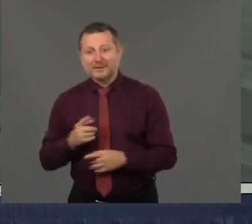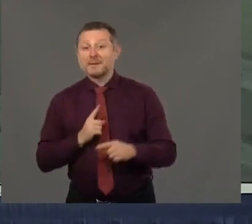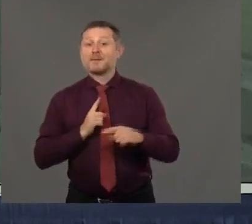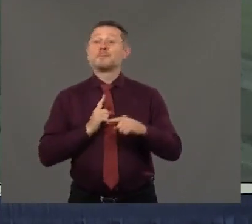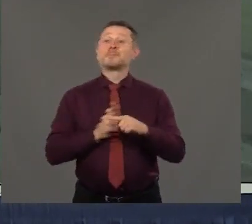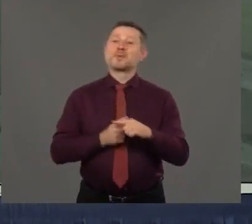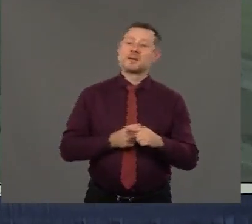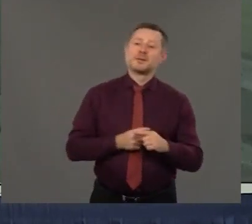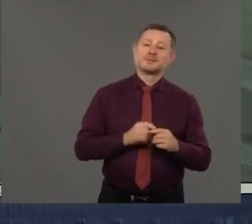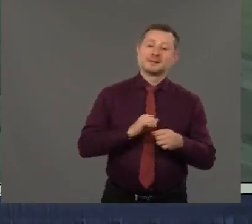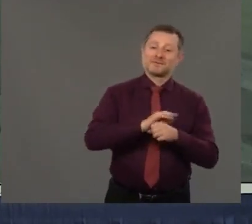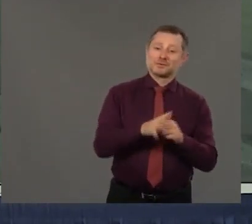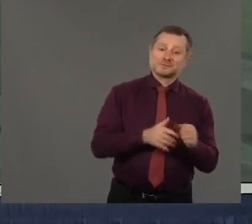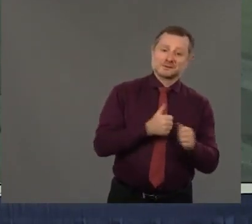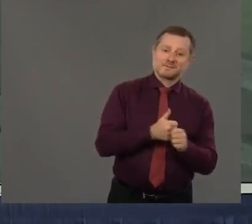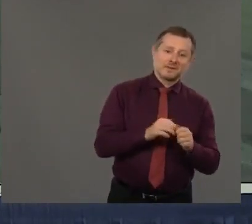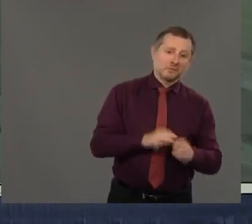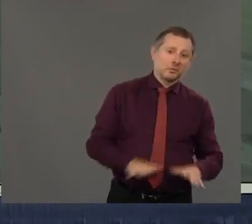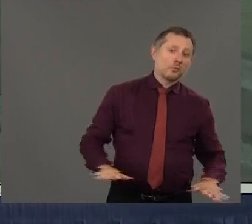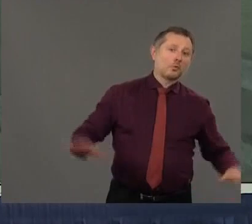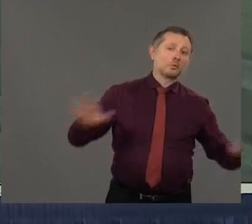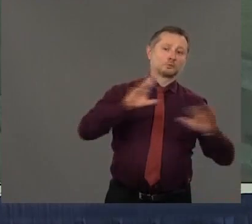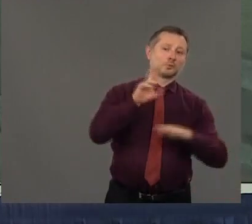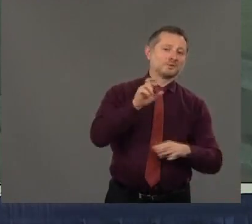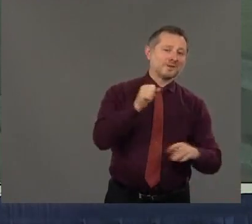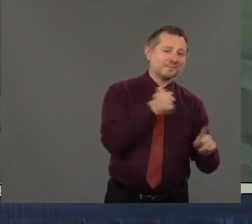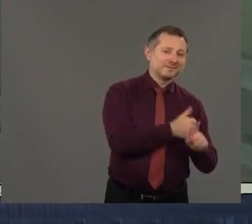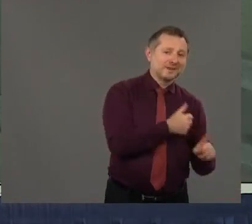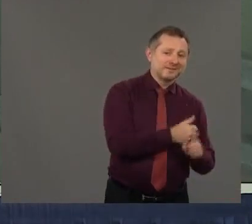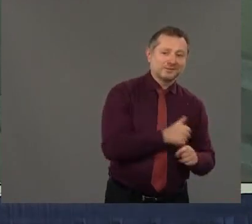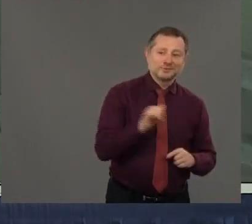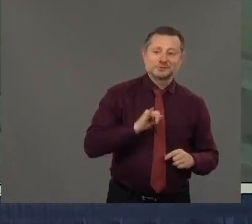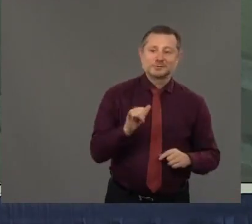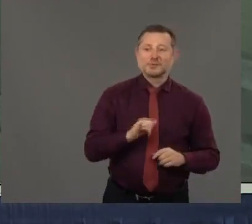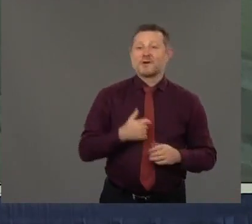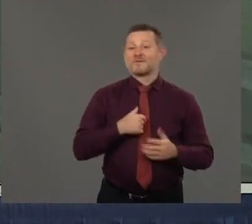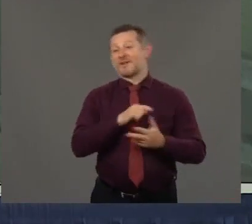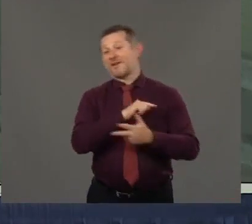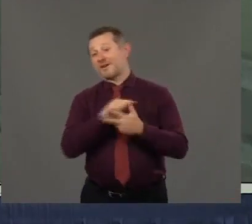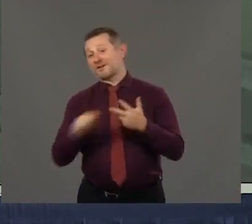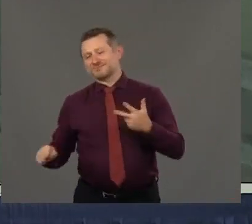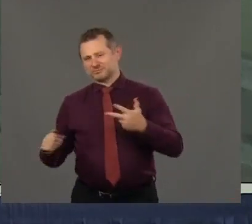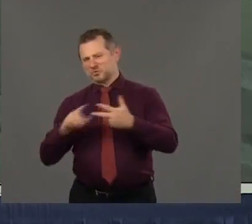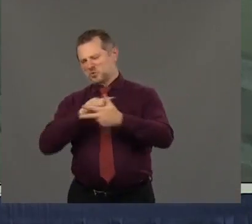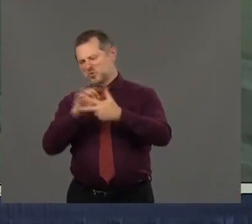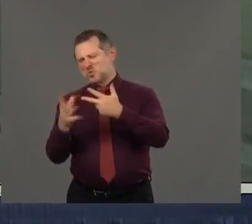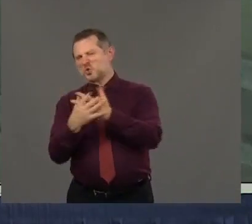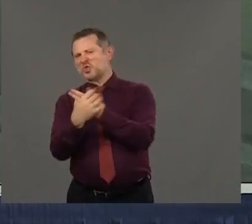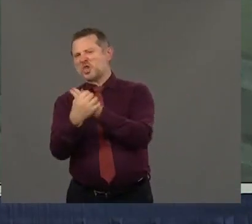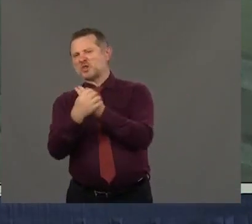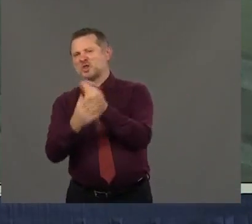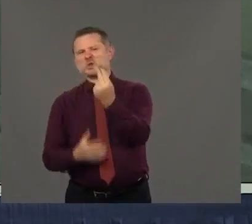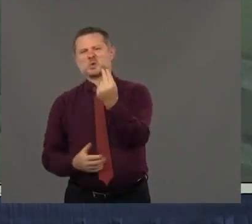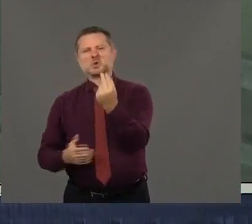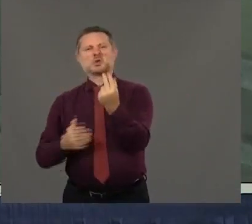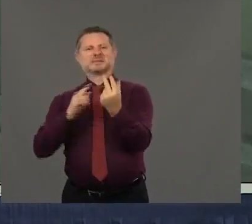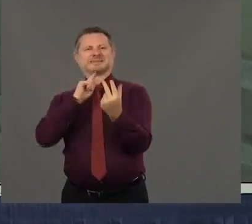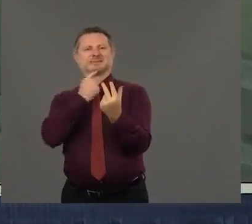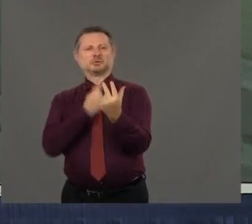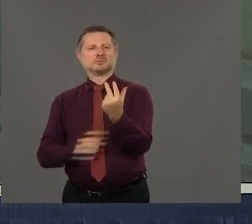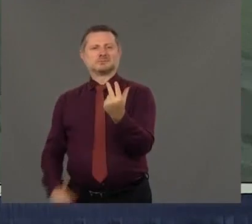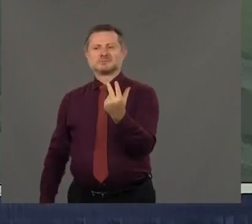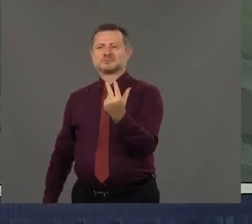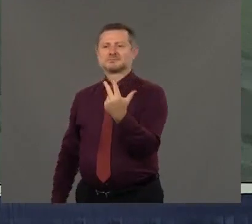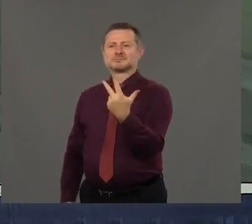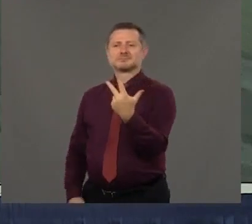the viral spread across the nation, which I think is really problematic for us. We